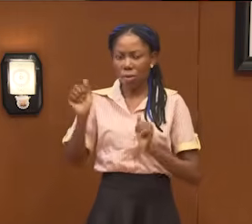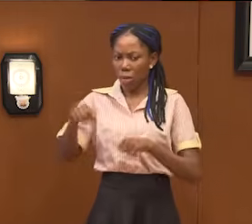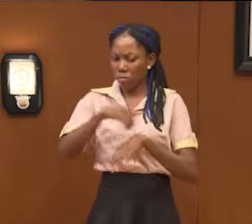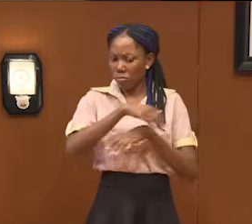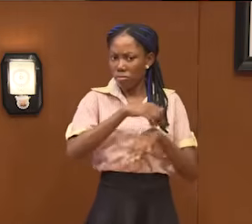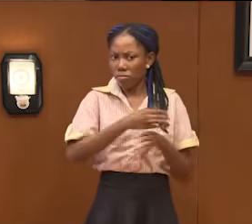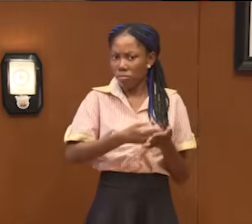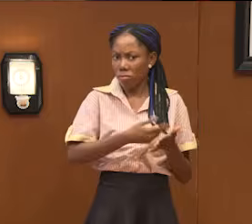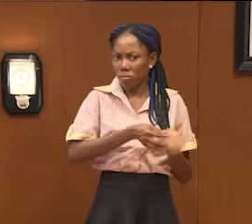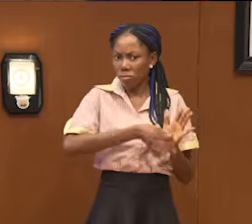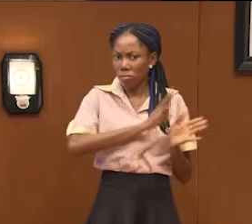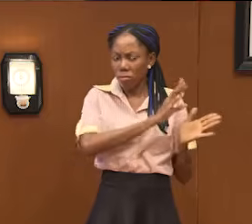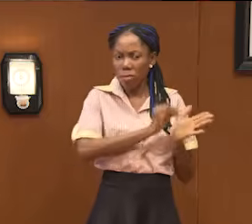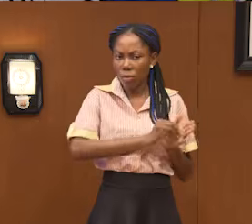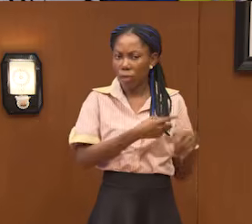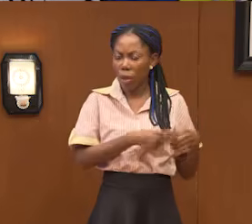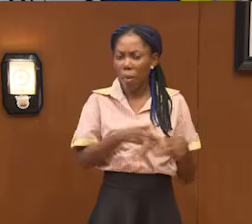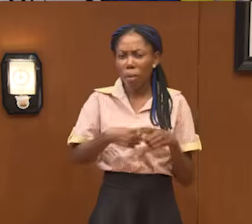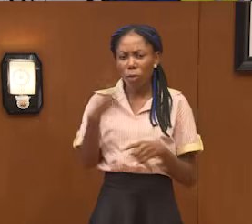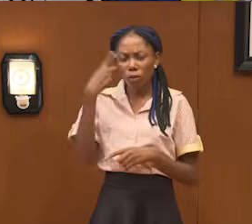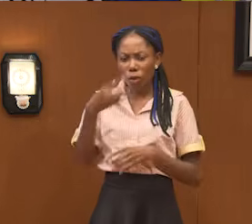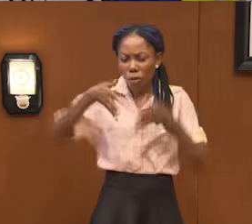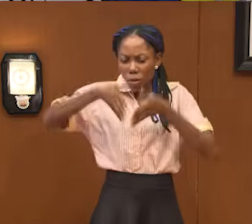one directly. Yes. But the 2,